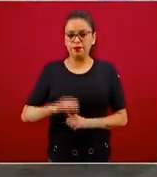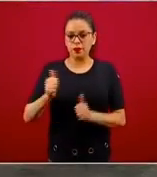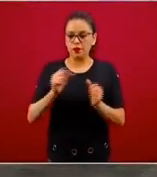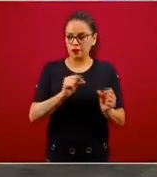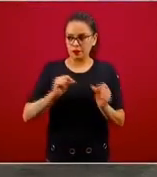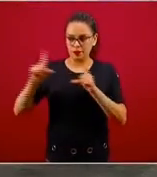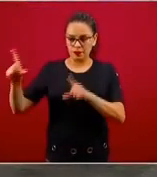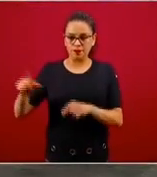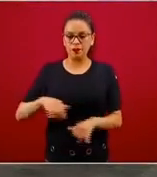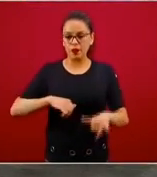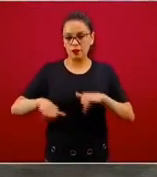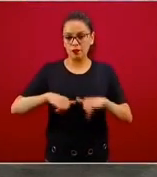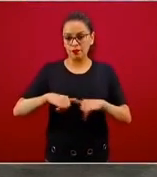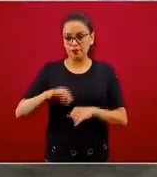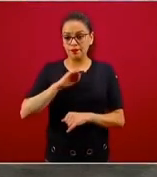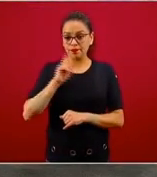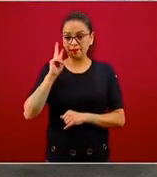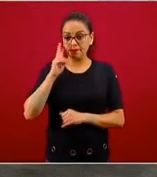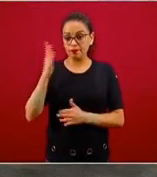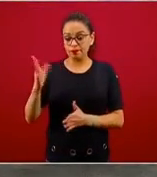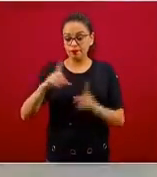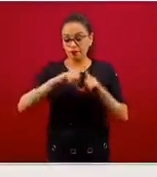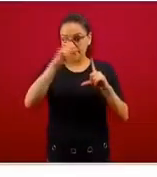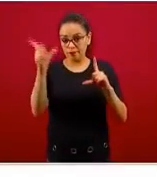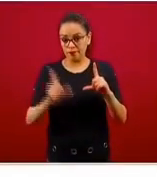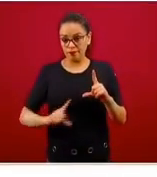little orange bars, which represent the